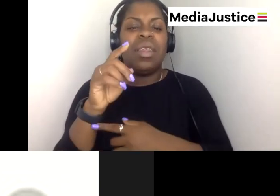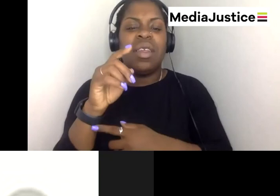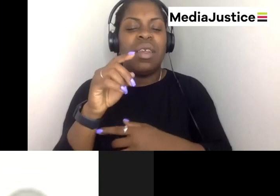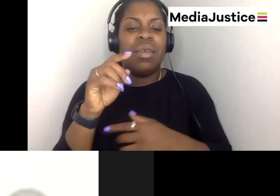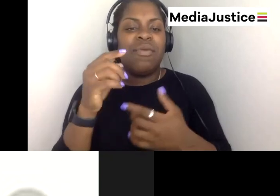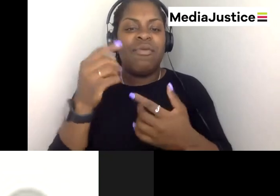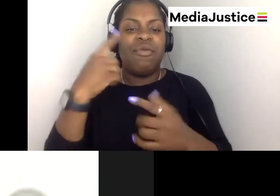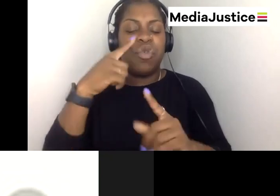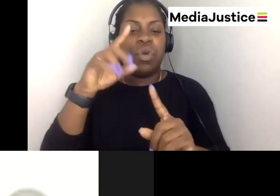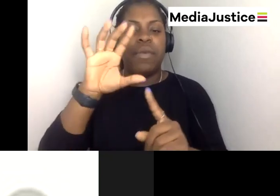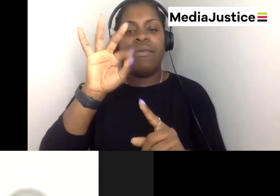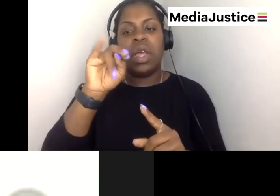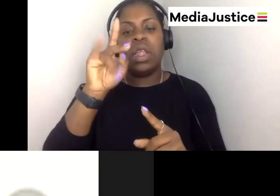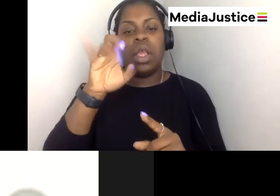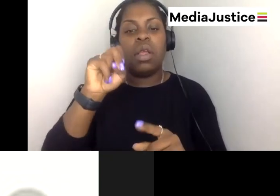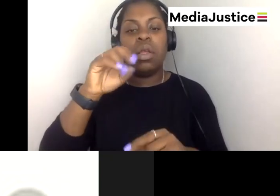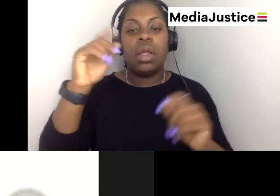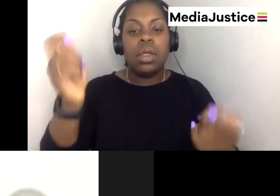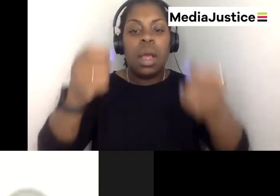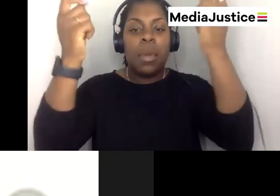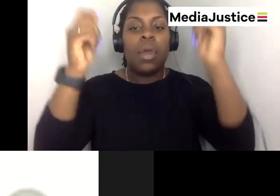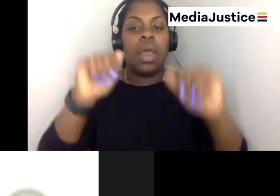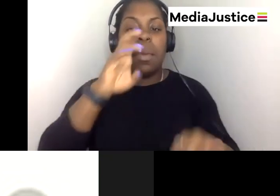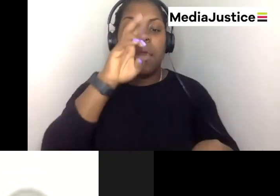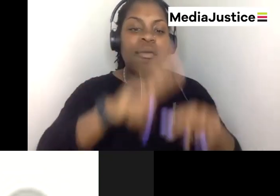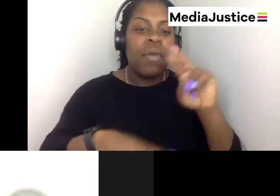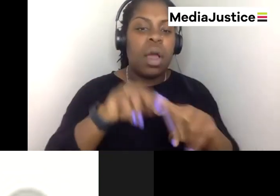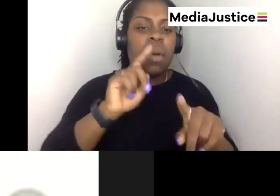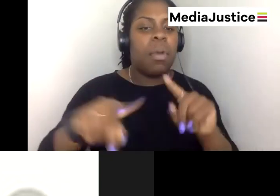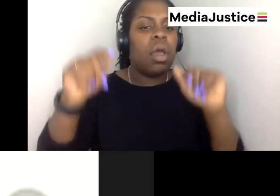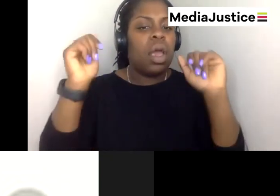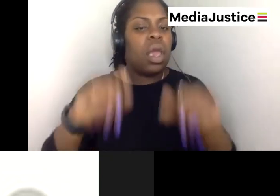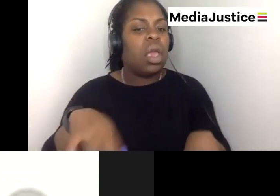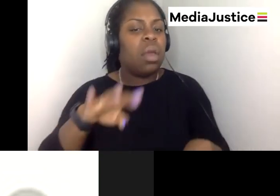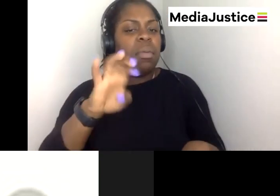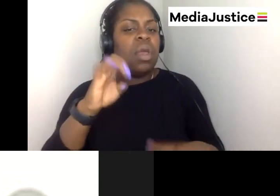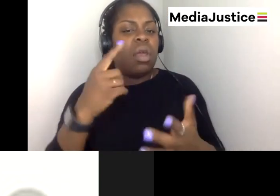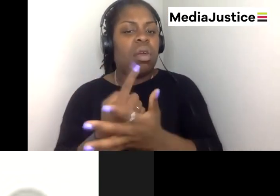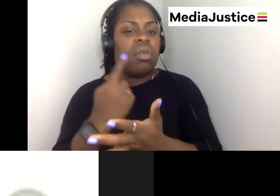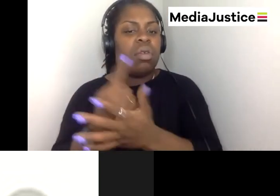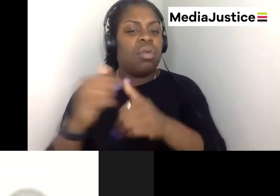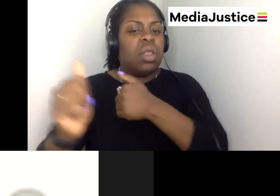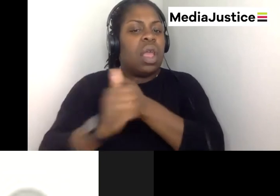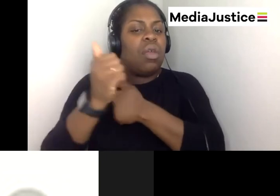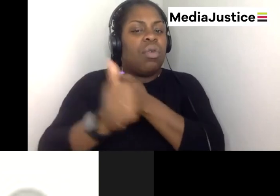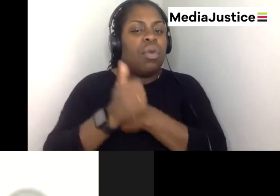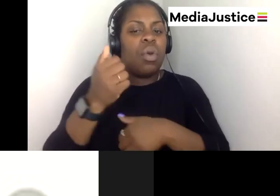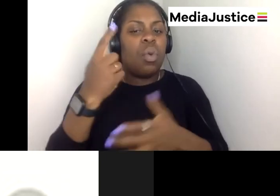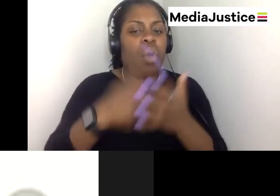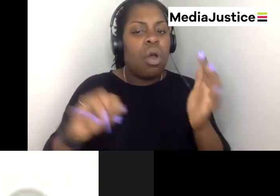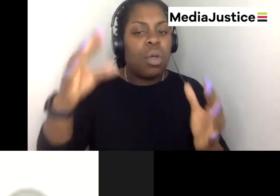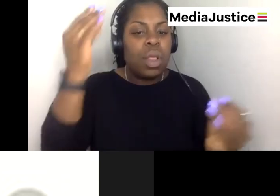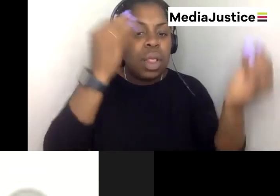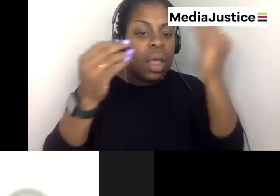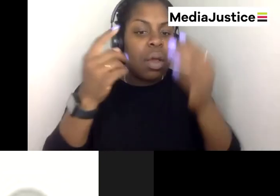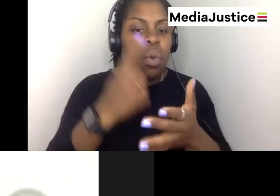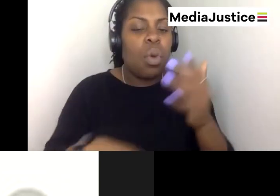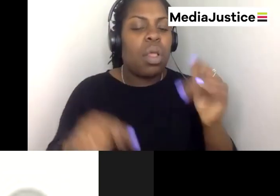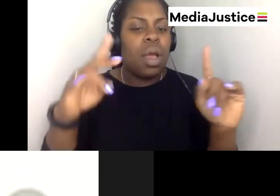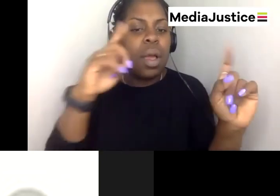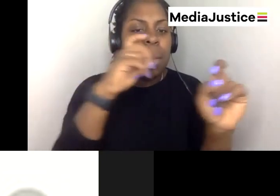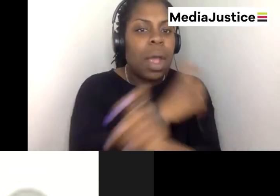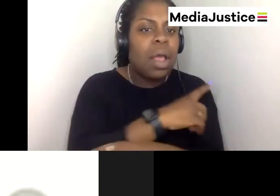dangerous. We have to be thinking about what are the implications of winning on certain kinds of demands,